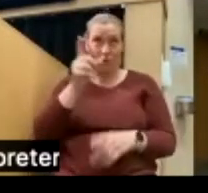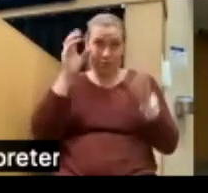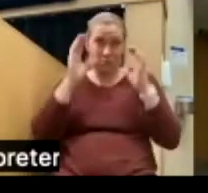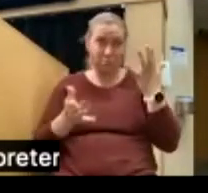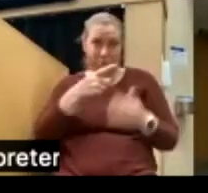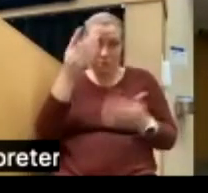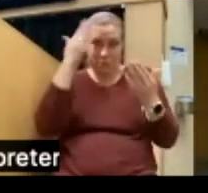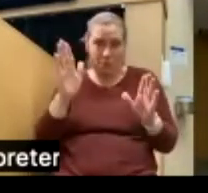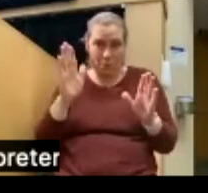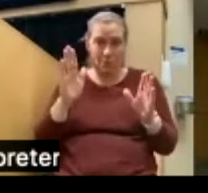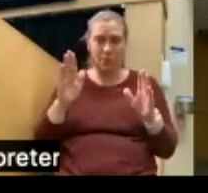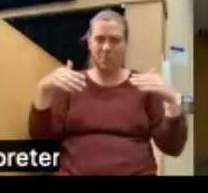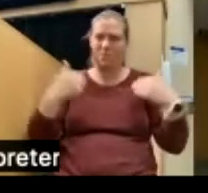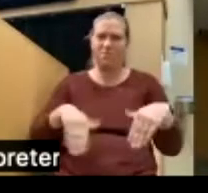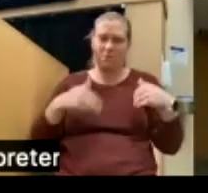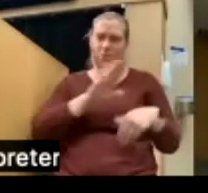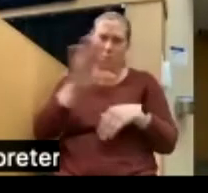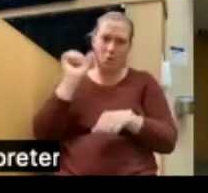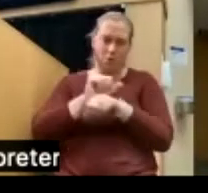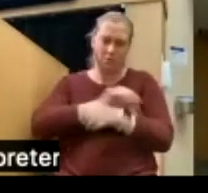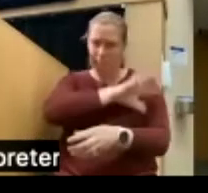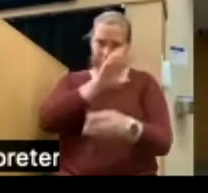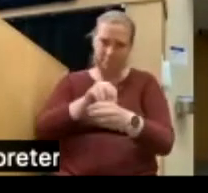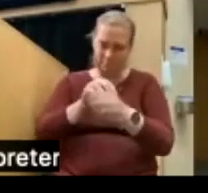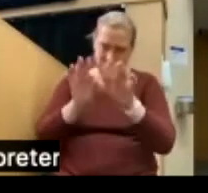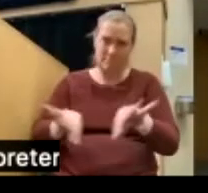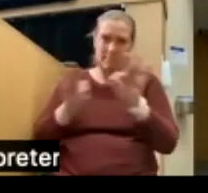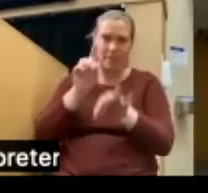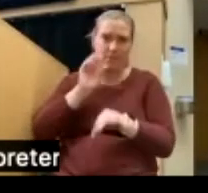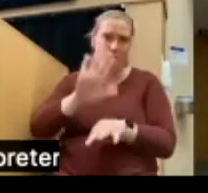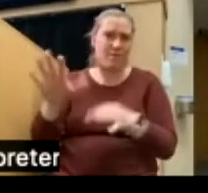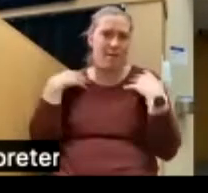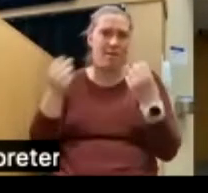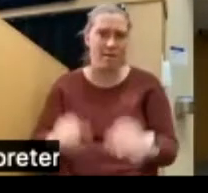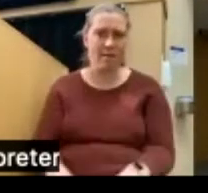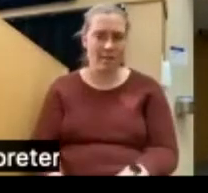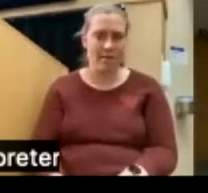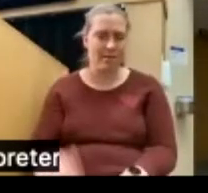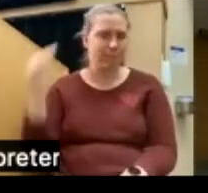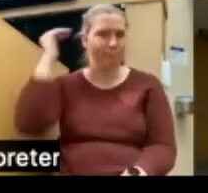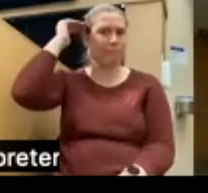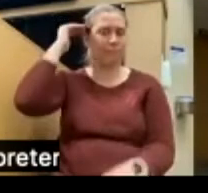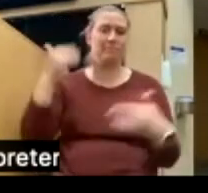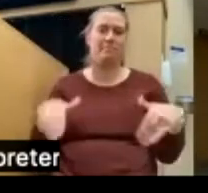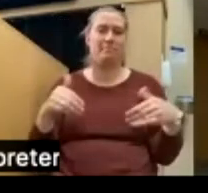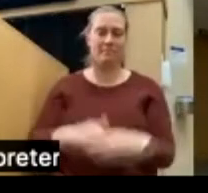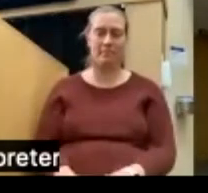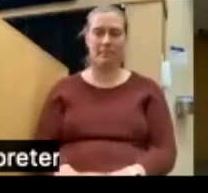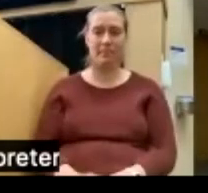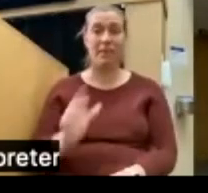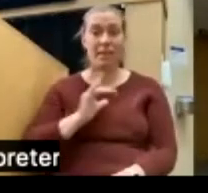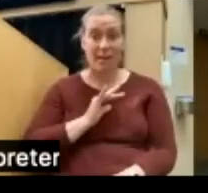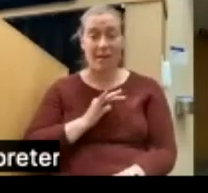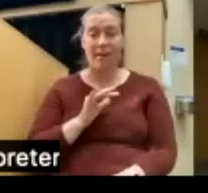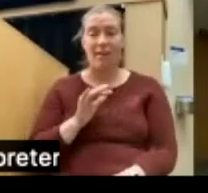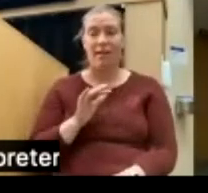that what that work is actually part of health and to just be aware that that is serving people. And what's cool about it and a bit